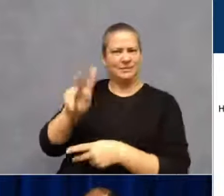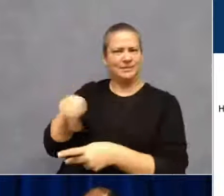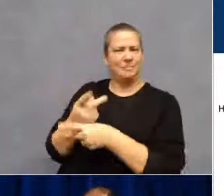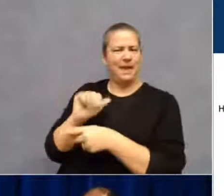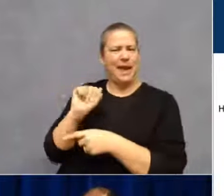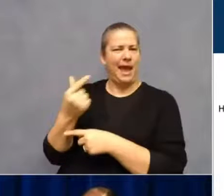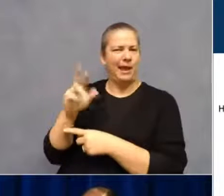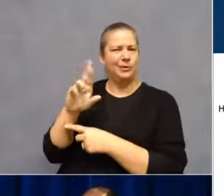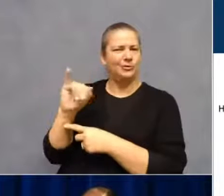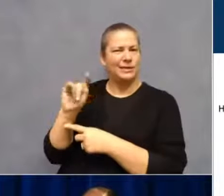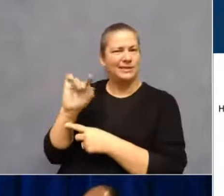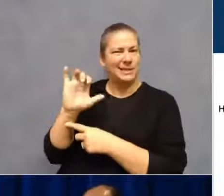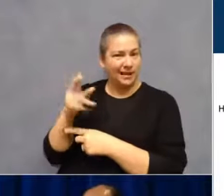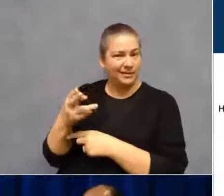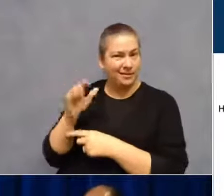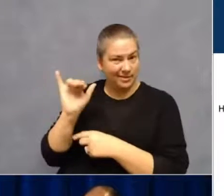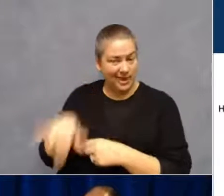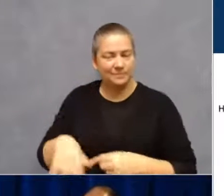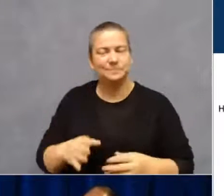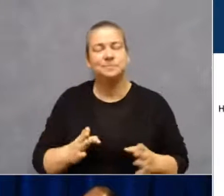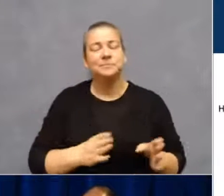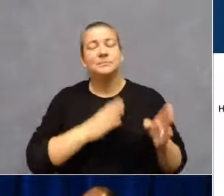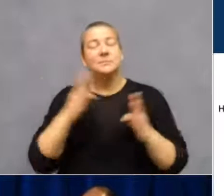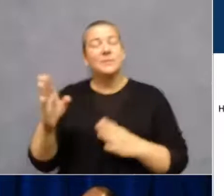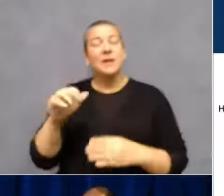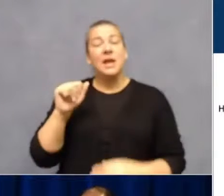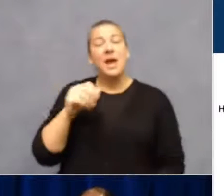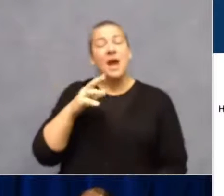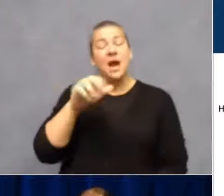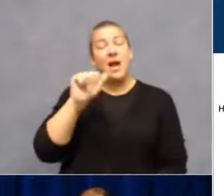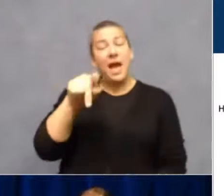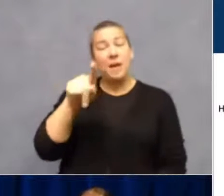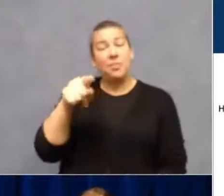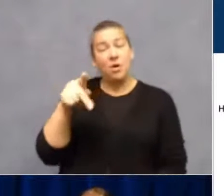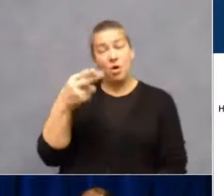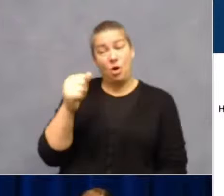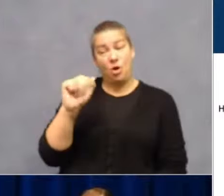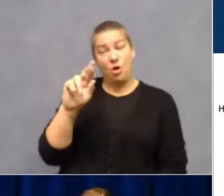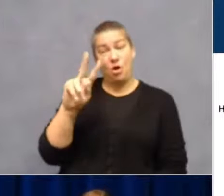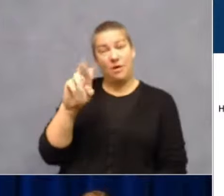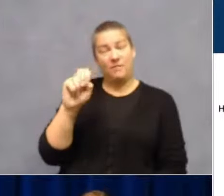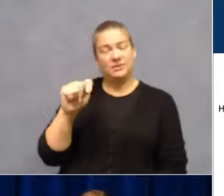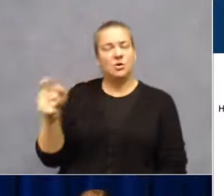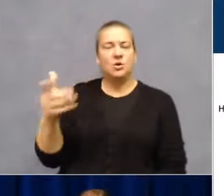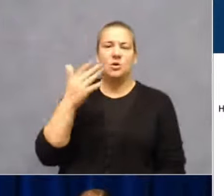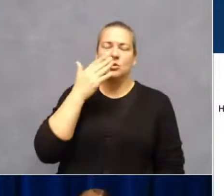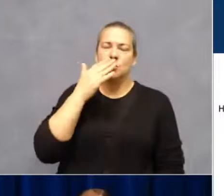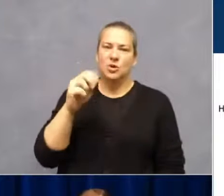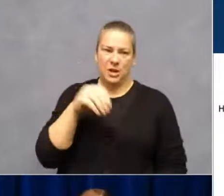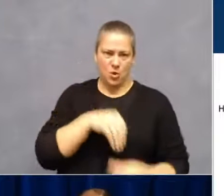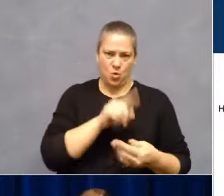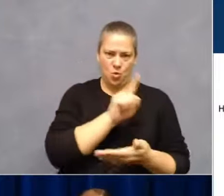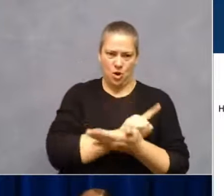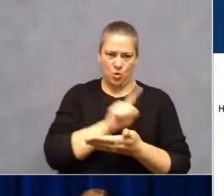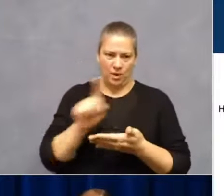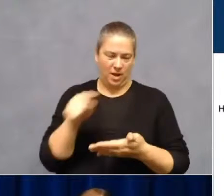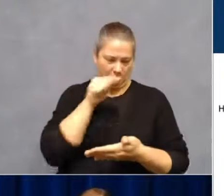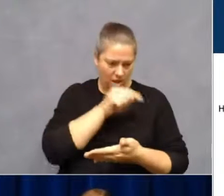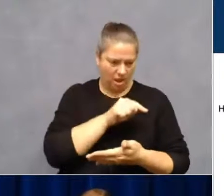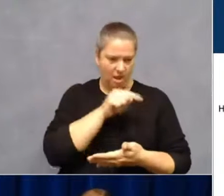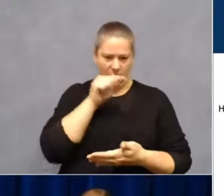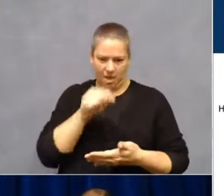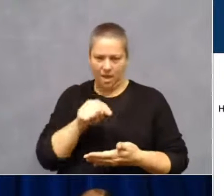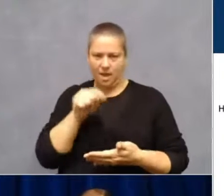piece of news to come from AppHarvest in less than a week's time. Last Wednesday, AppHarvest celebrated the